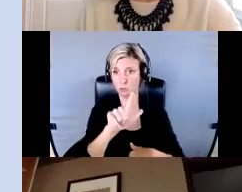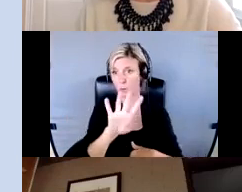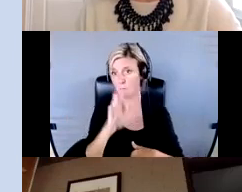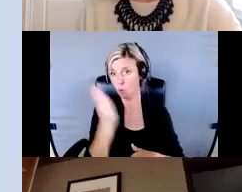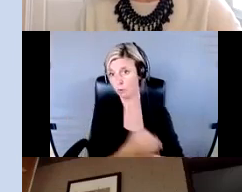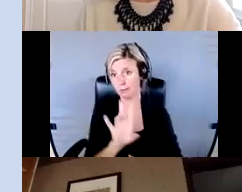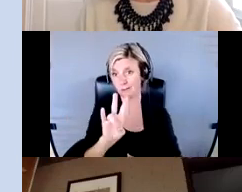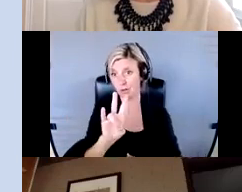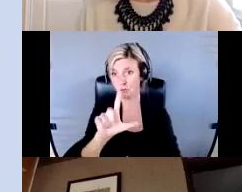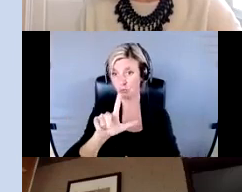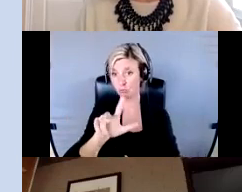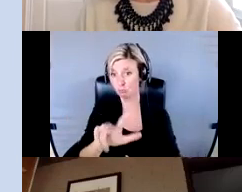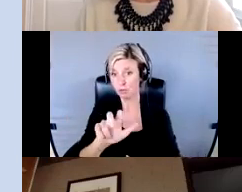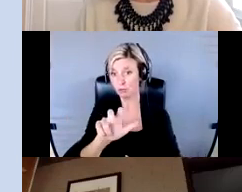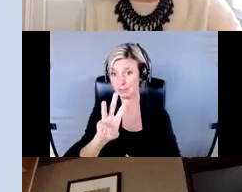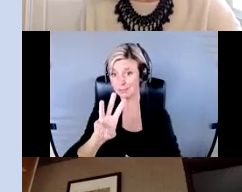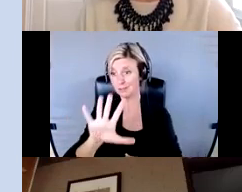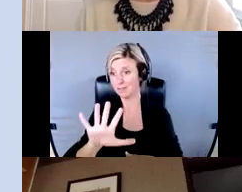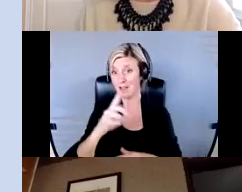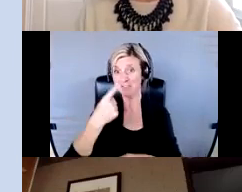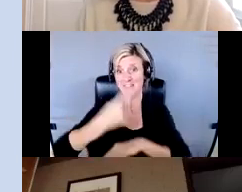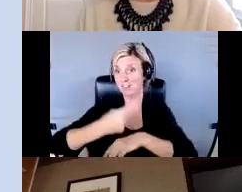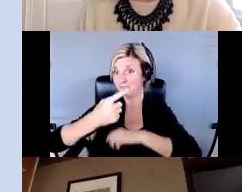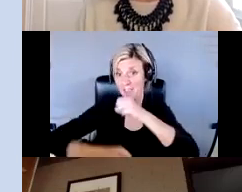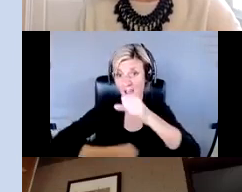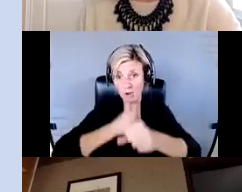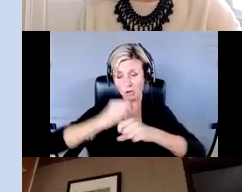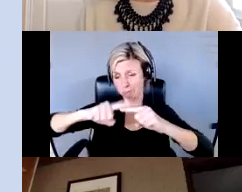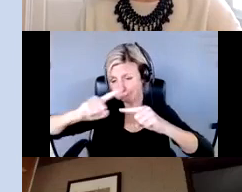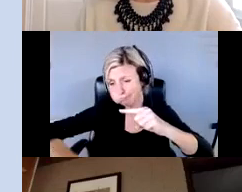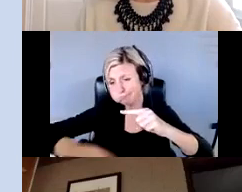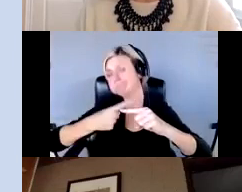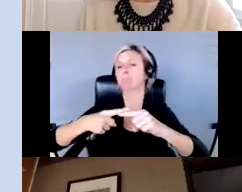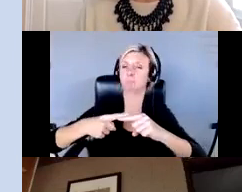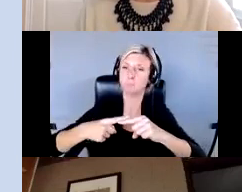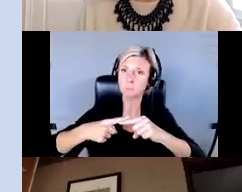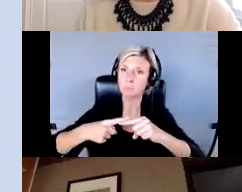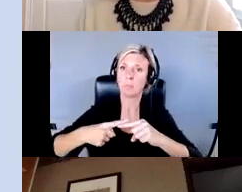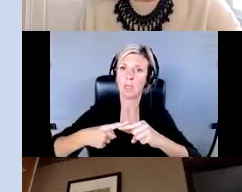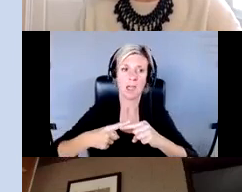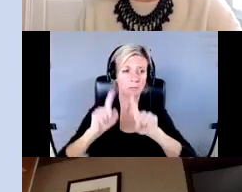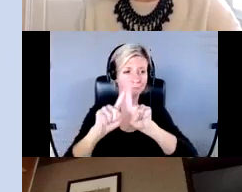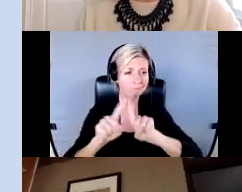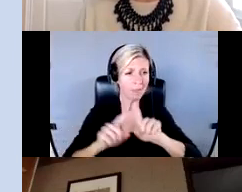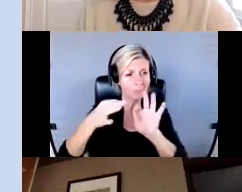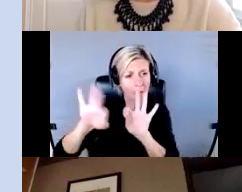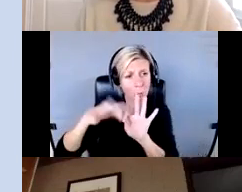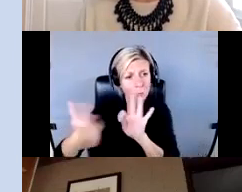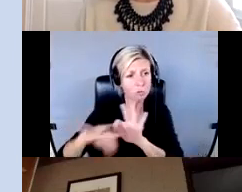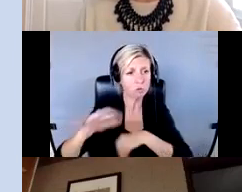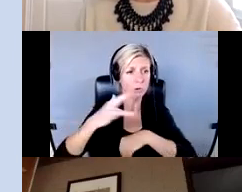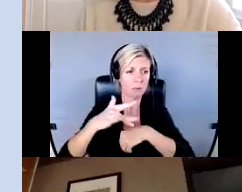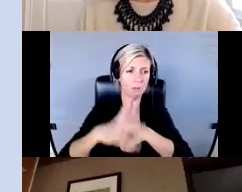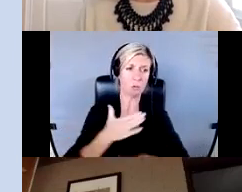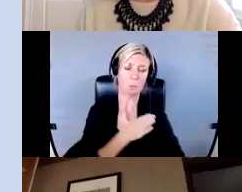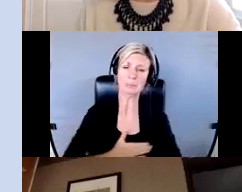over 200 languages. So please keep this number or give it to a senior that you think is at risk. And my